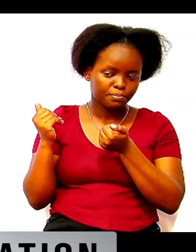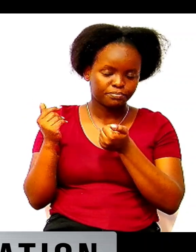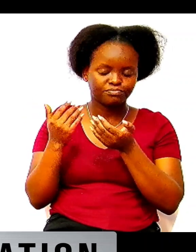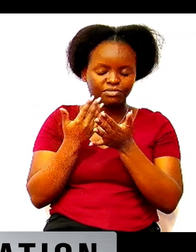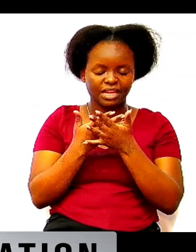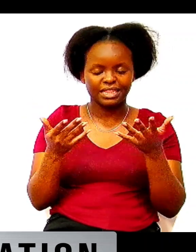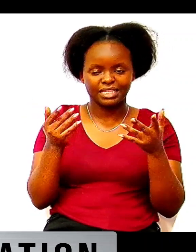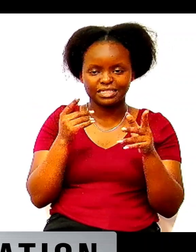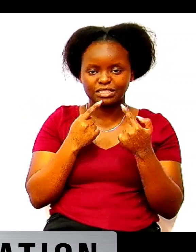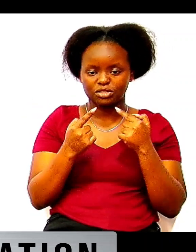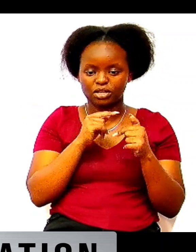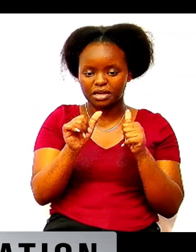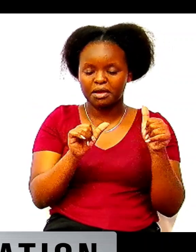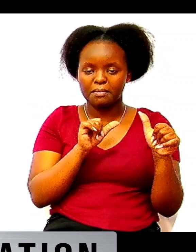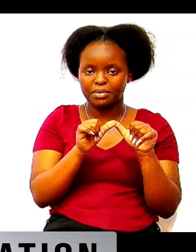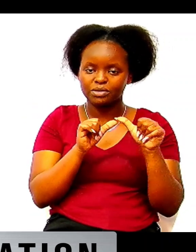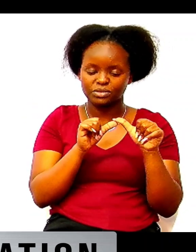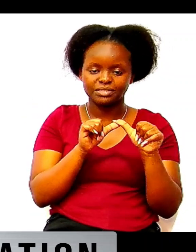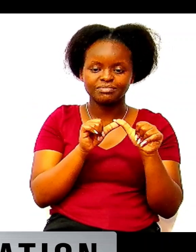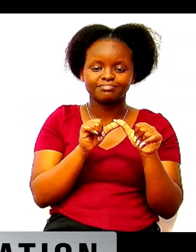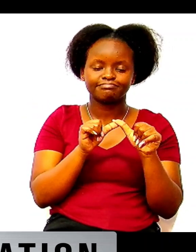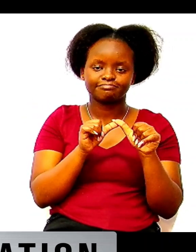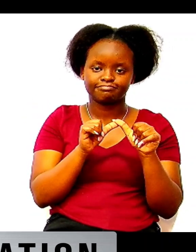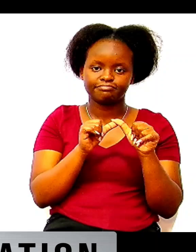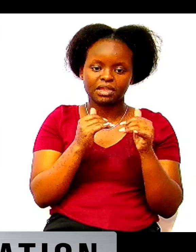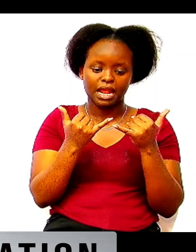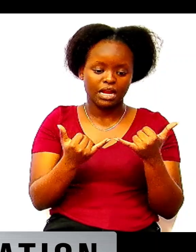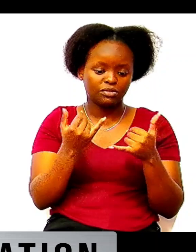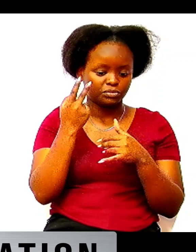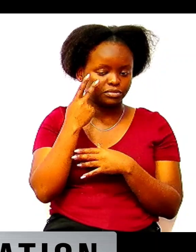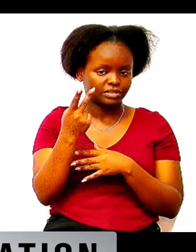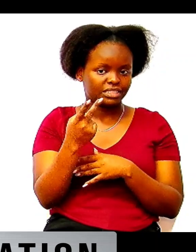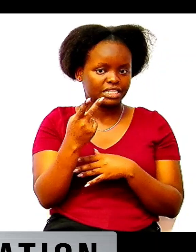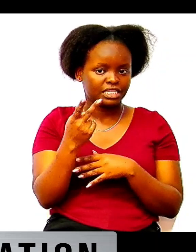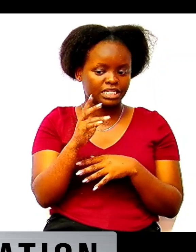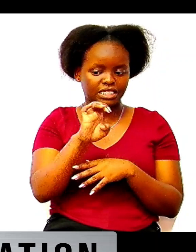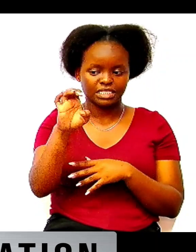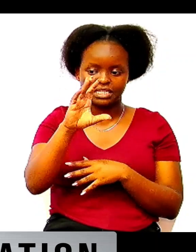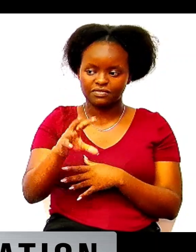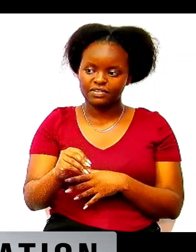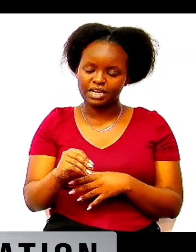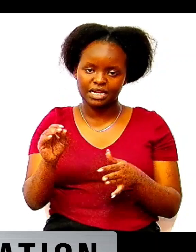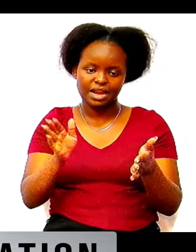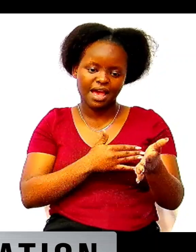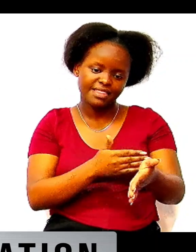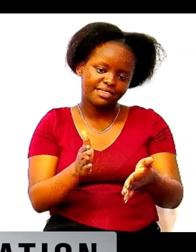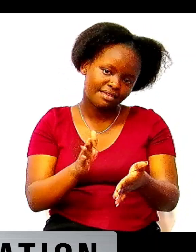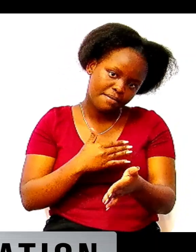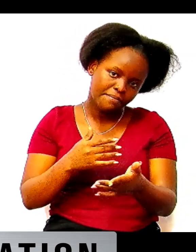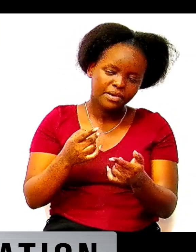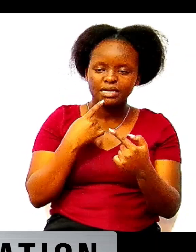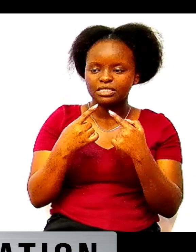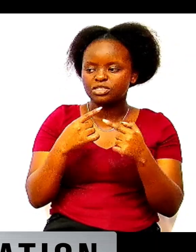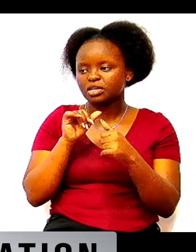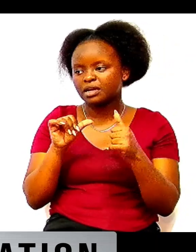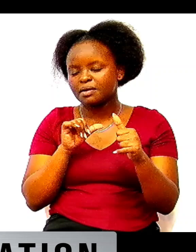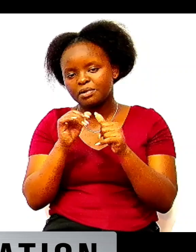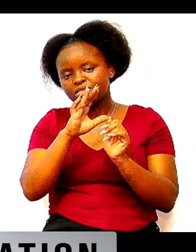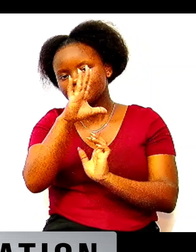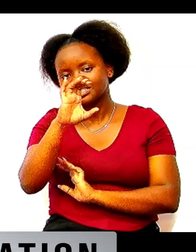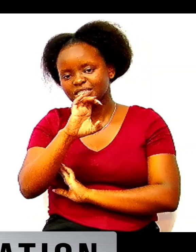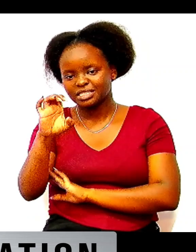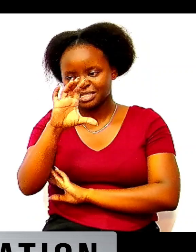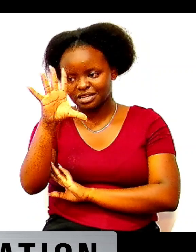talking about, the East African, now we are seeing in the East African anthem, we are talking about the East Africa